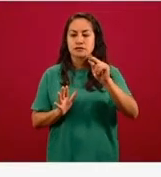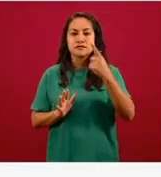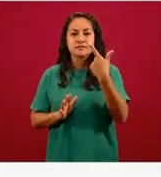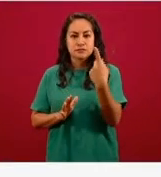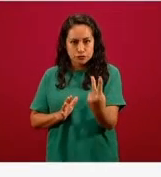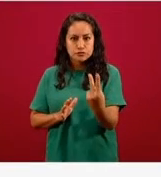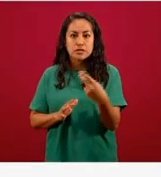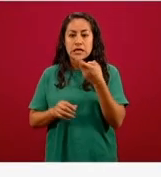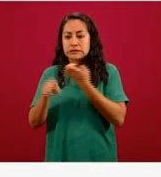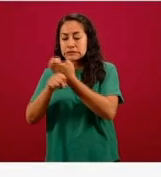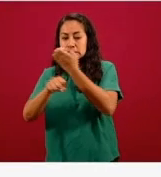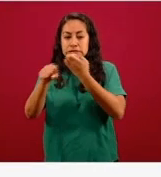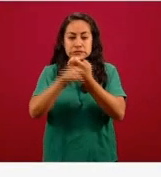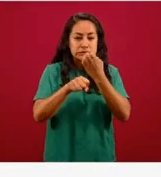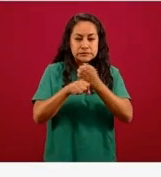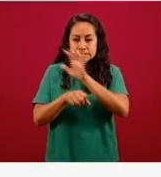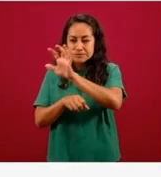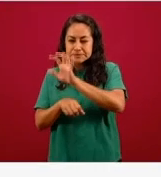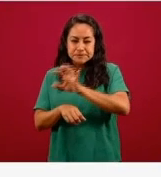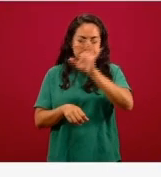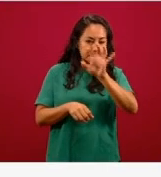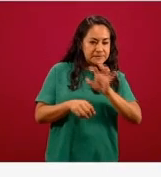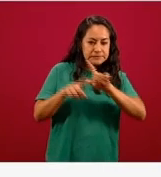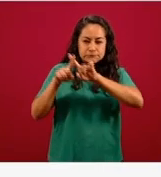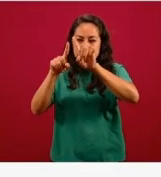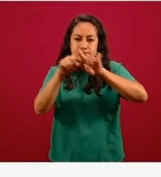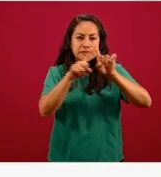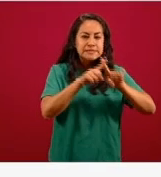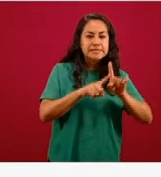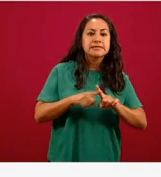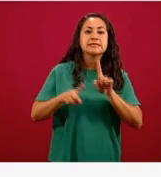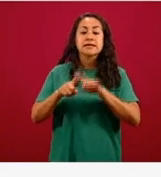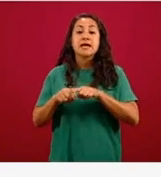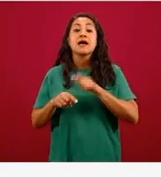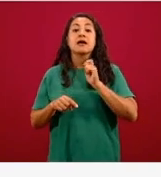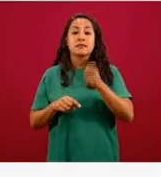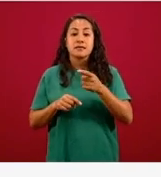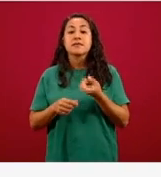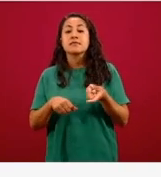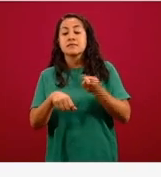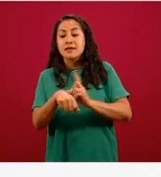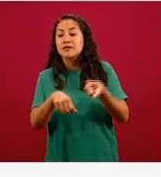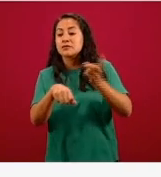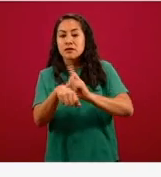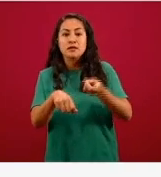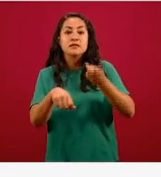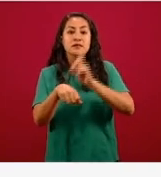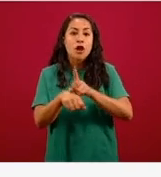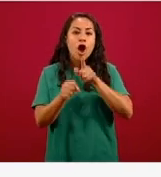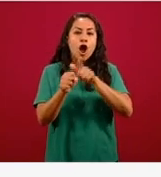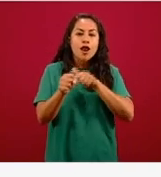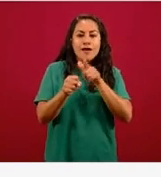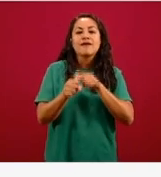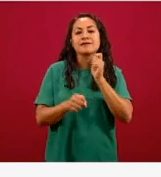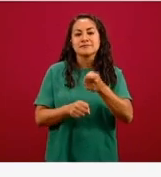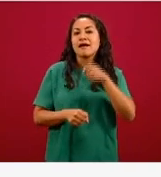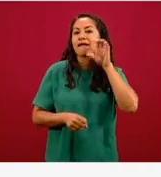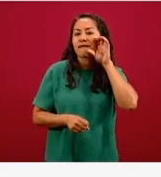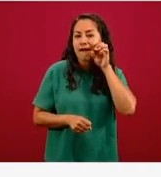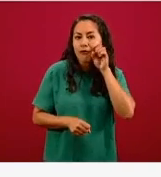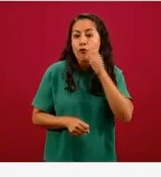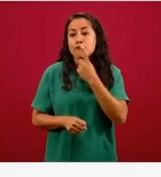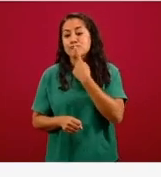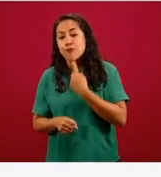country. These 12,872, how are they distributed per state? And of course, this